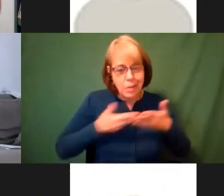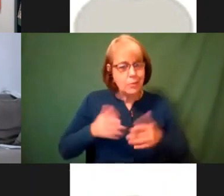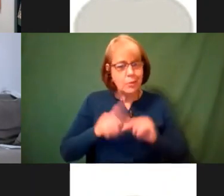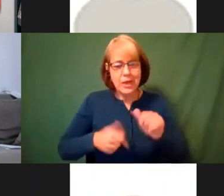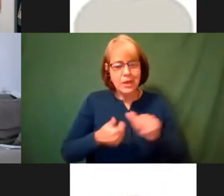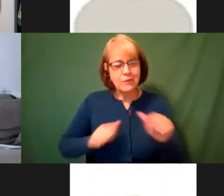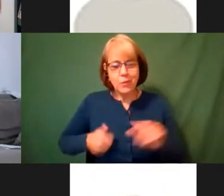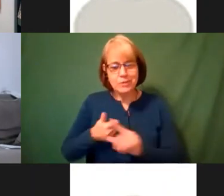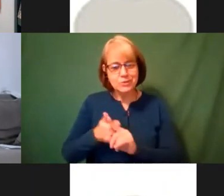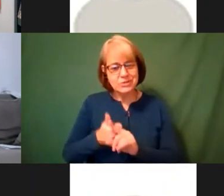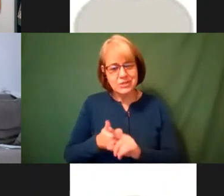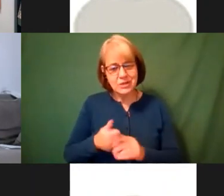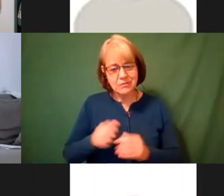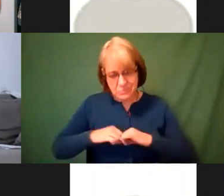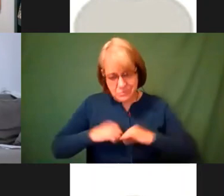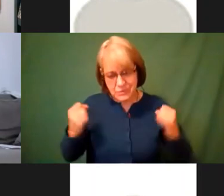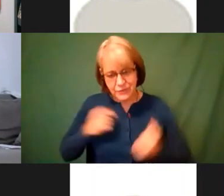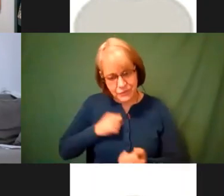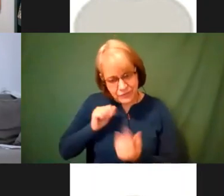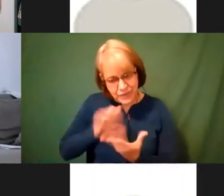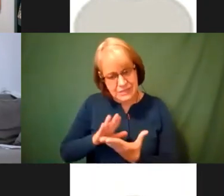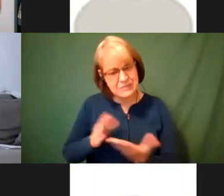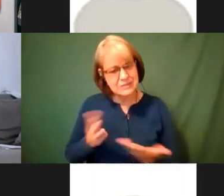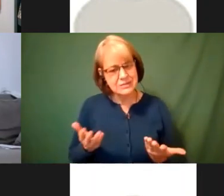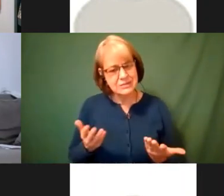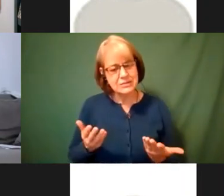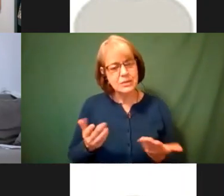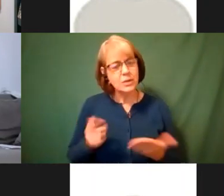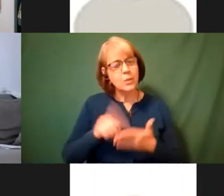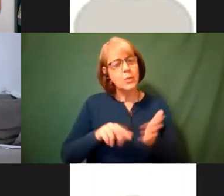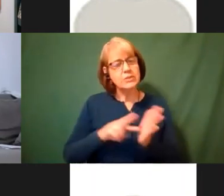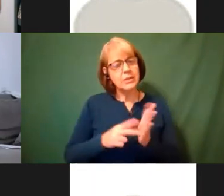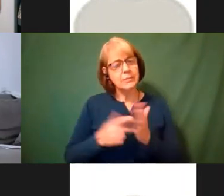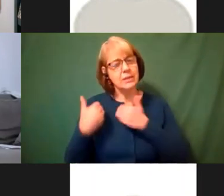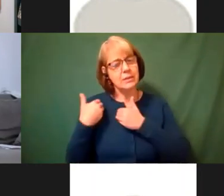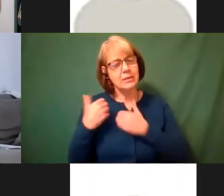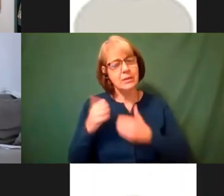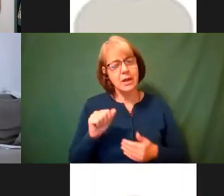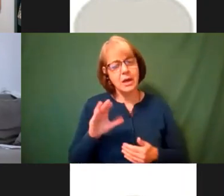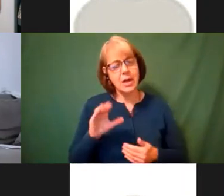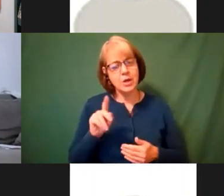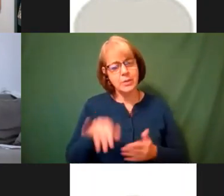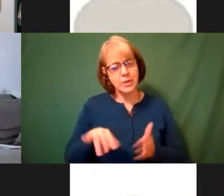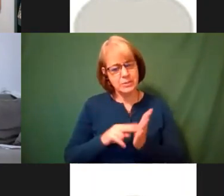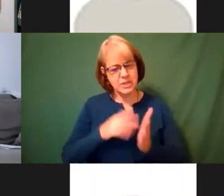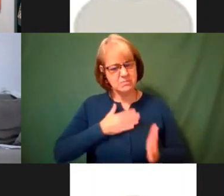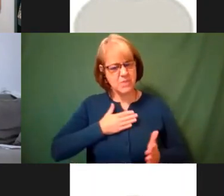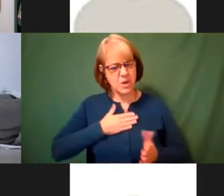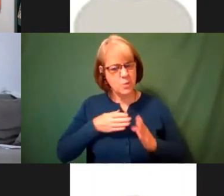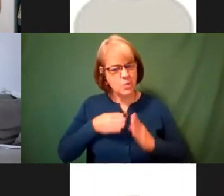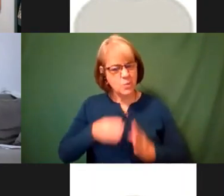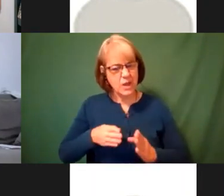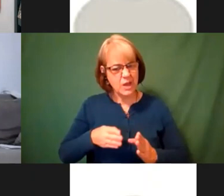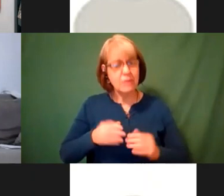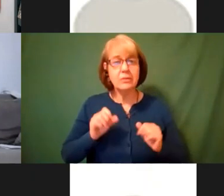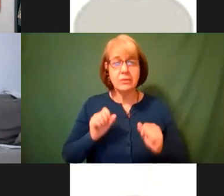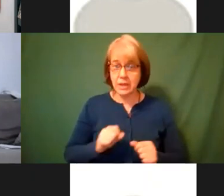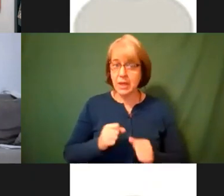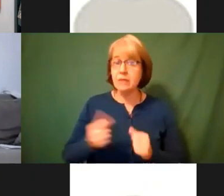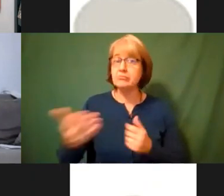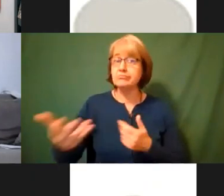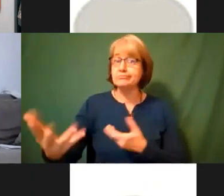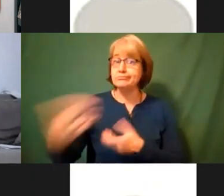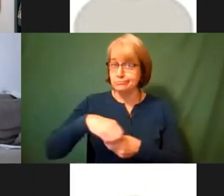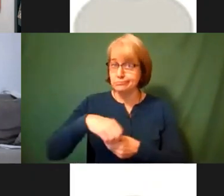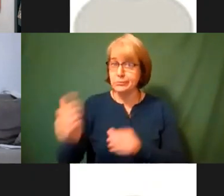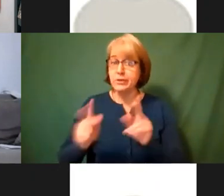of everybody needs to identify accountability on their own terms. You can do it in relationship with others. Part of it is, one of